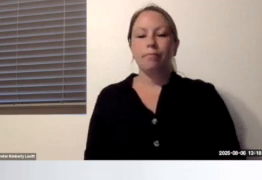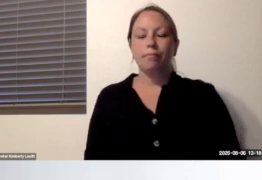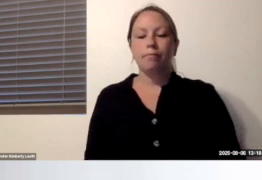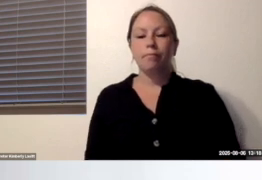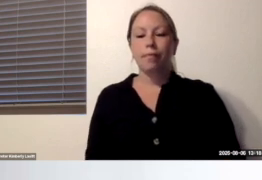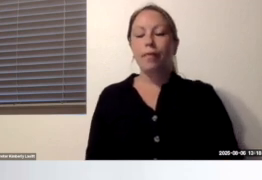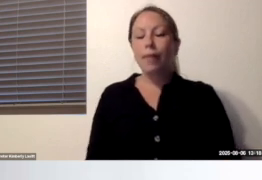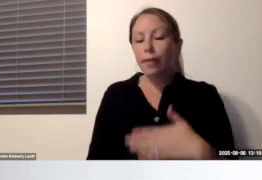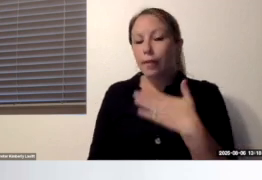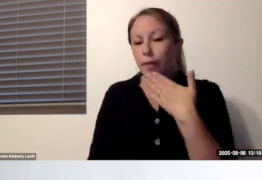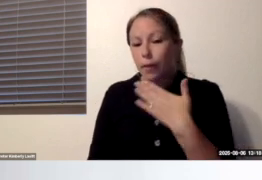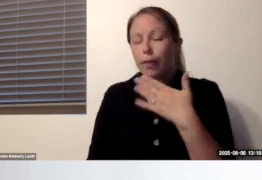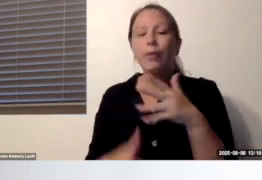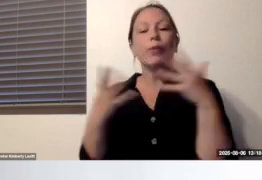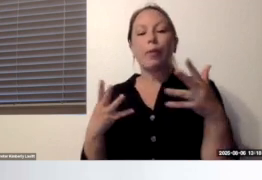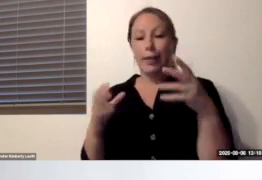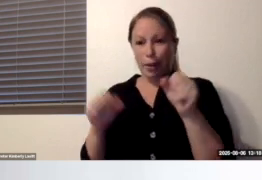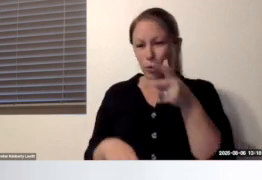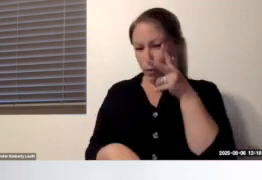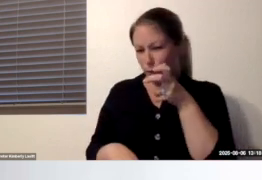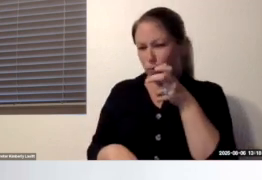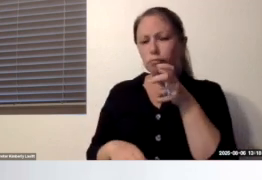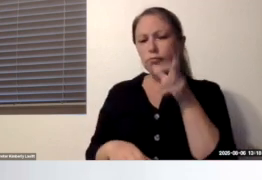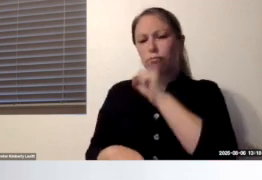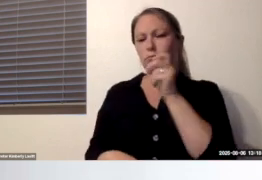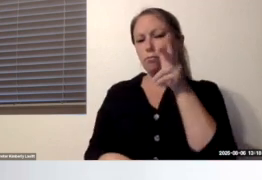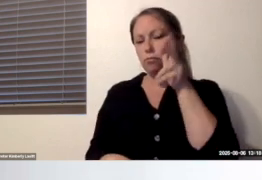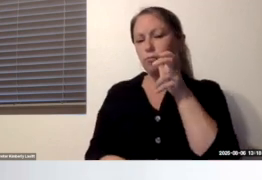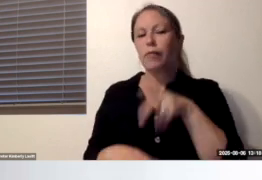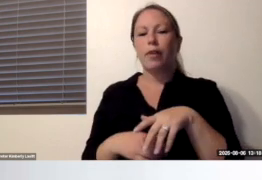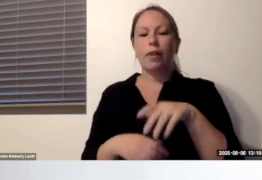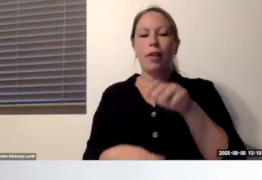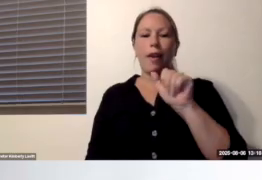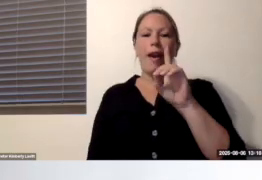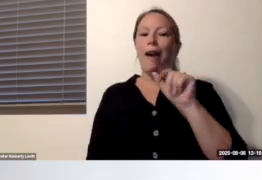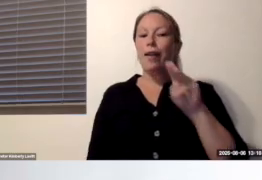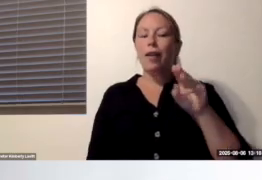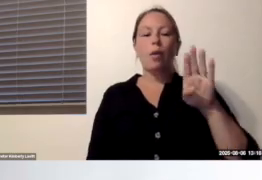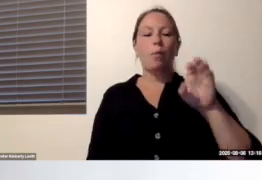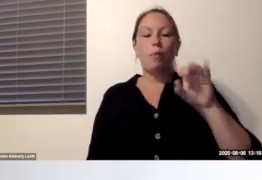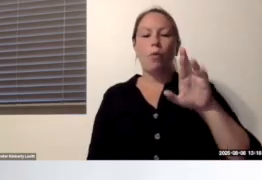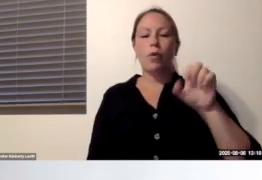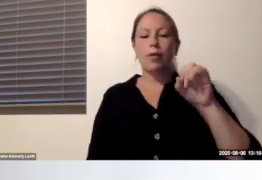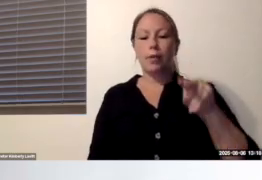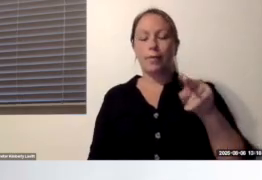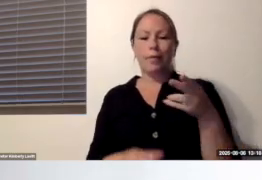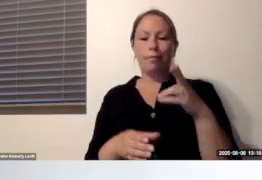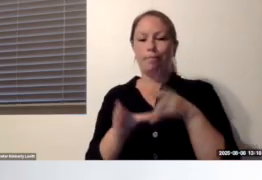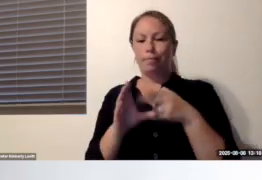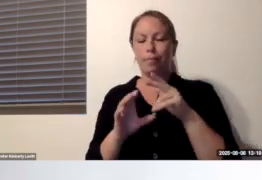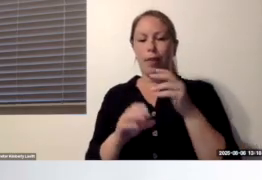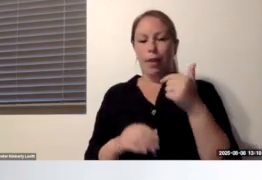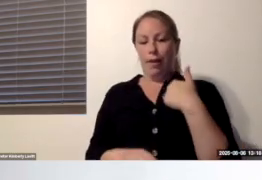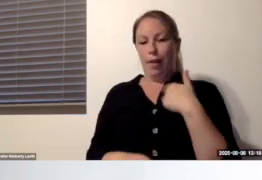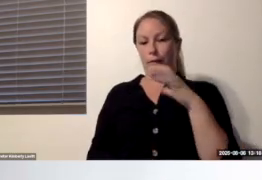Thank you so much. Can you hear me? I assume you can hear me. Yes. Sure, it's Adam Borison. My affiliation, I am the CEO